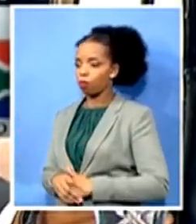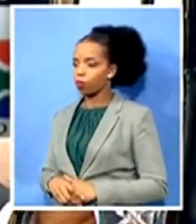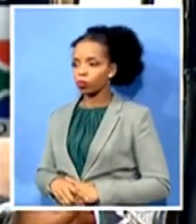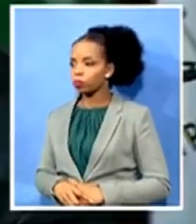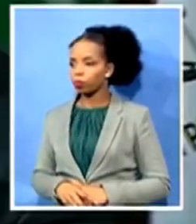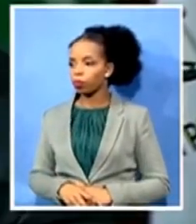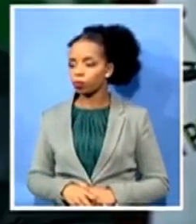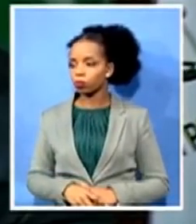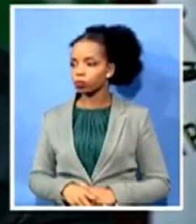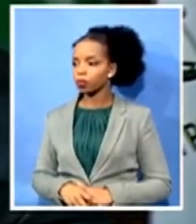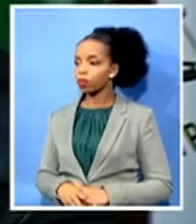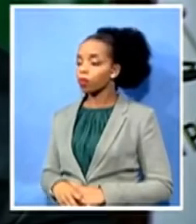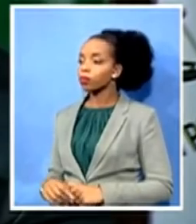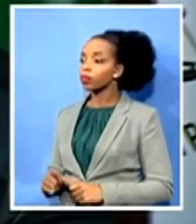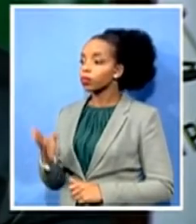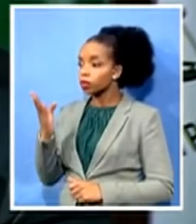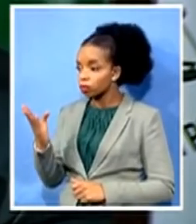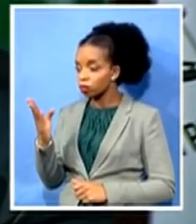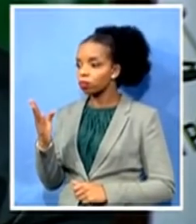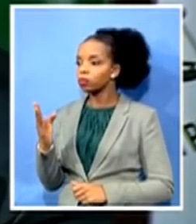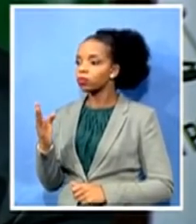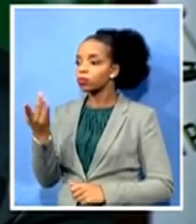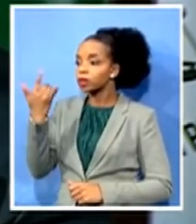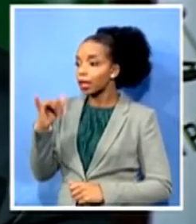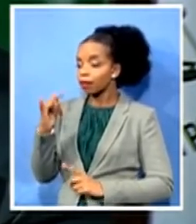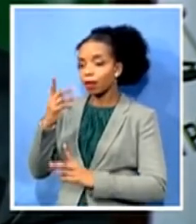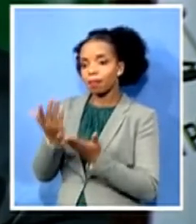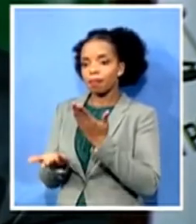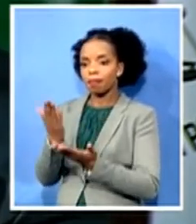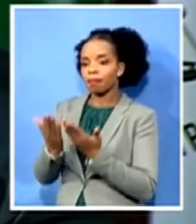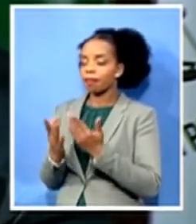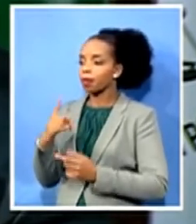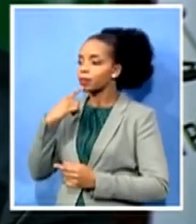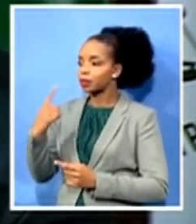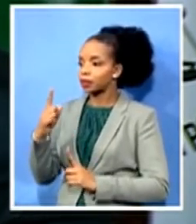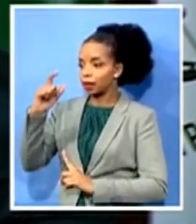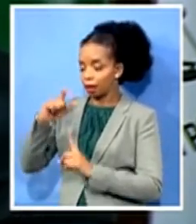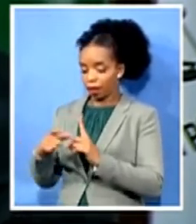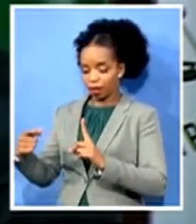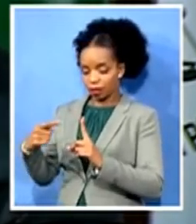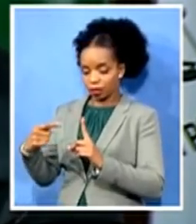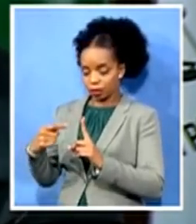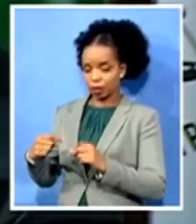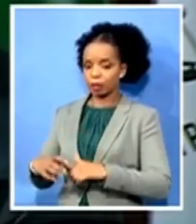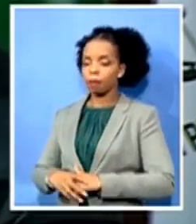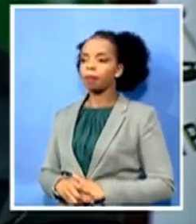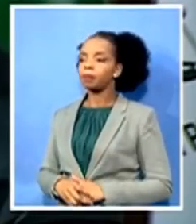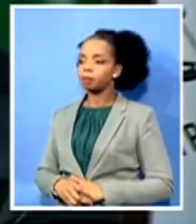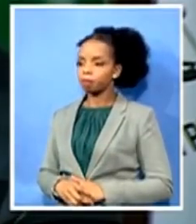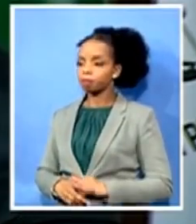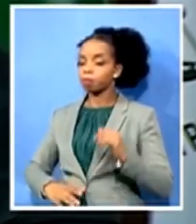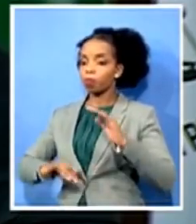if they brought a contractor or contractors who had not put in